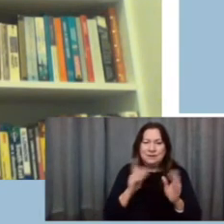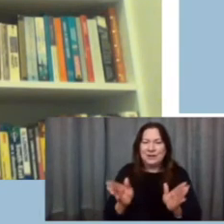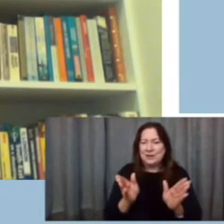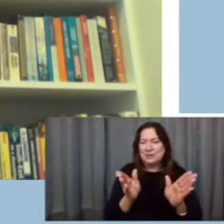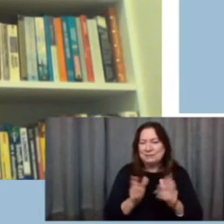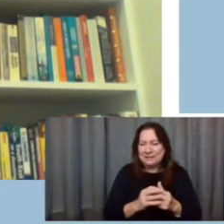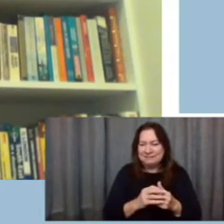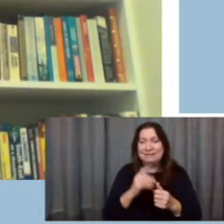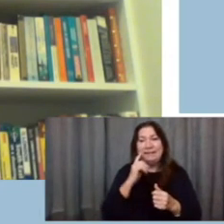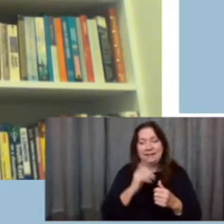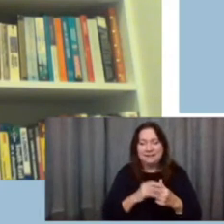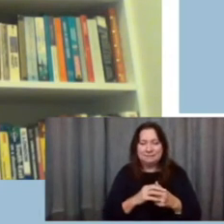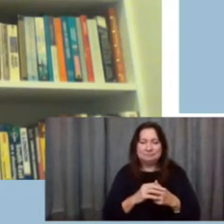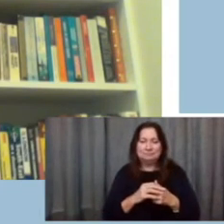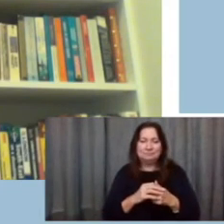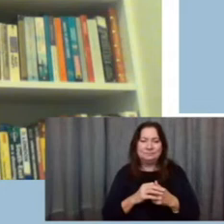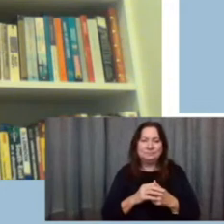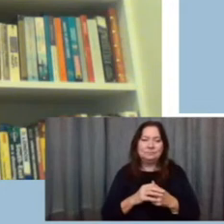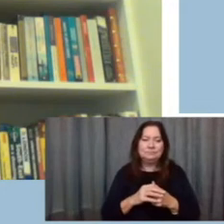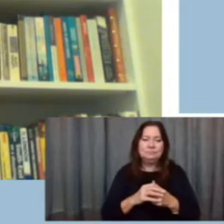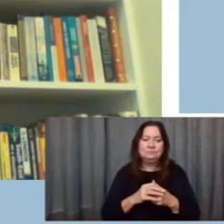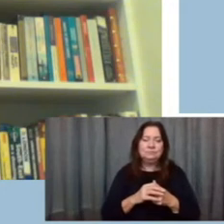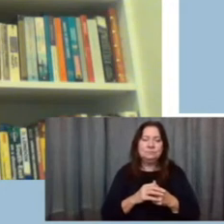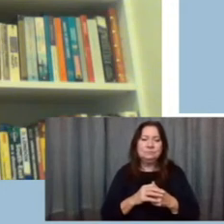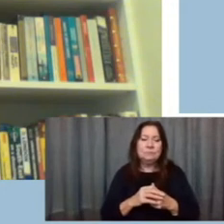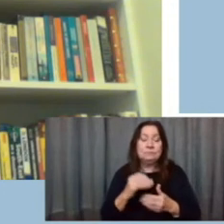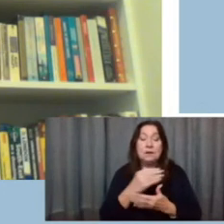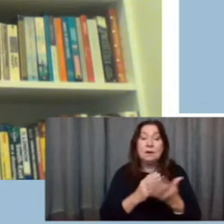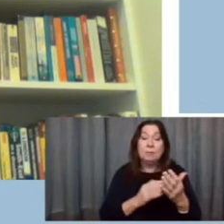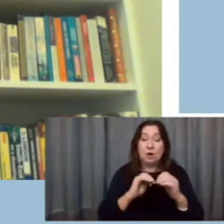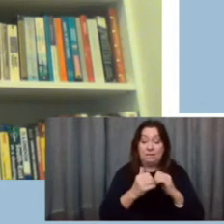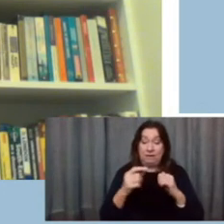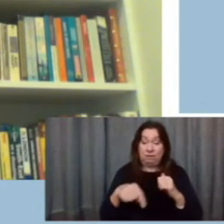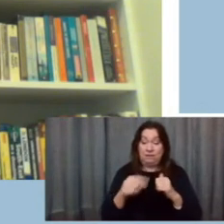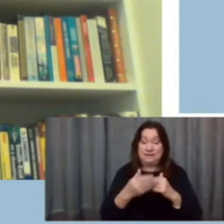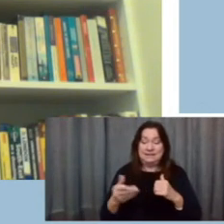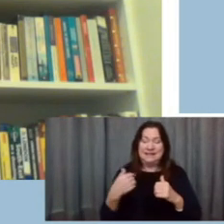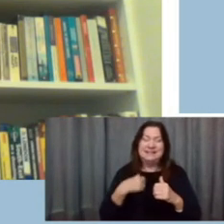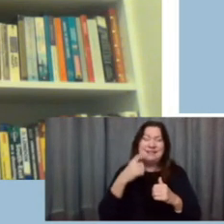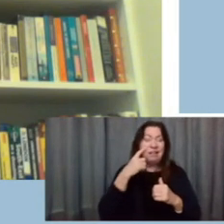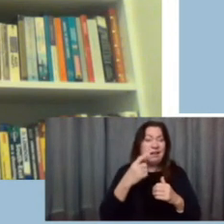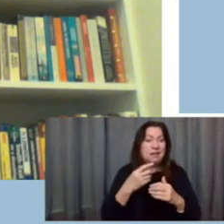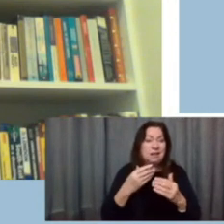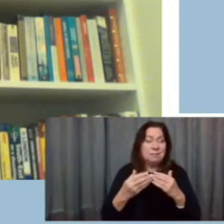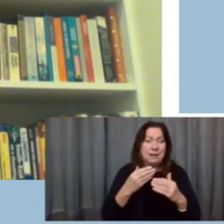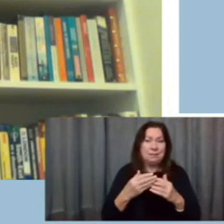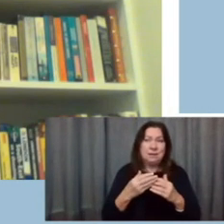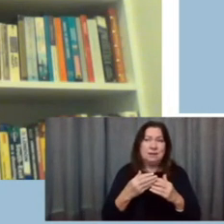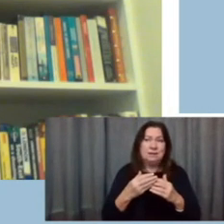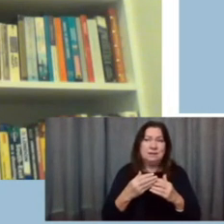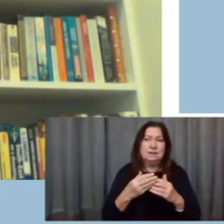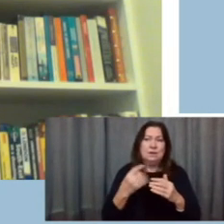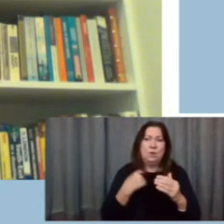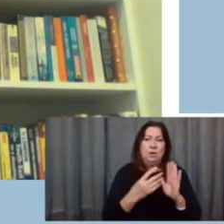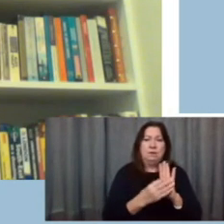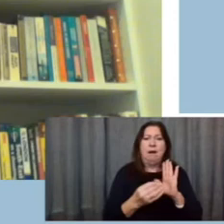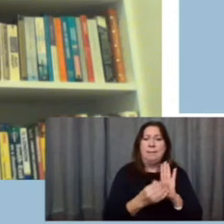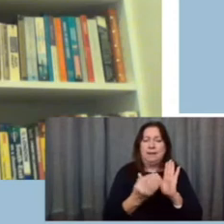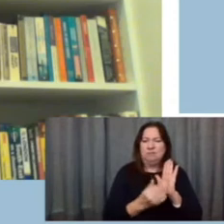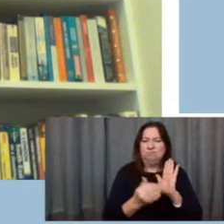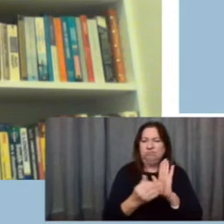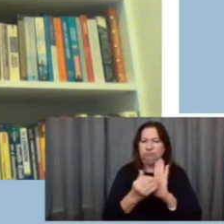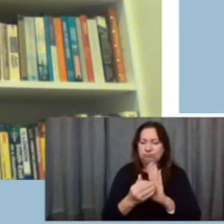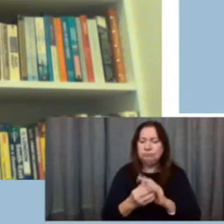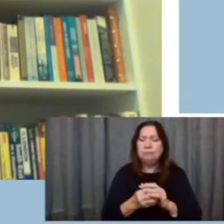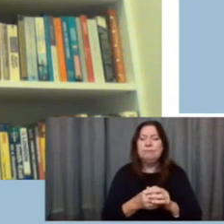think, is part of how these things, I think, maybe co-opt us into reproducing them, is this